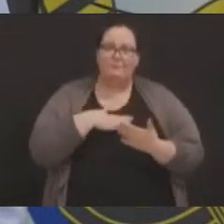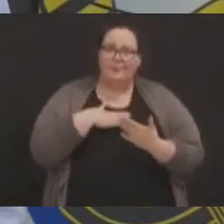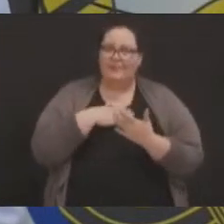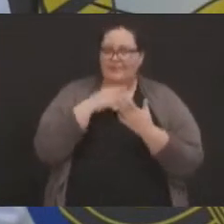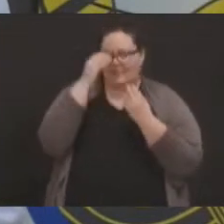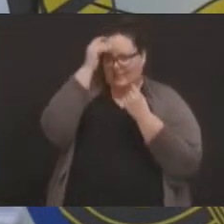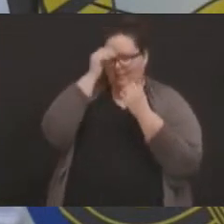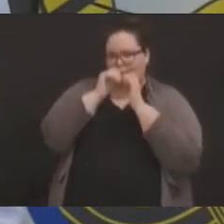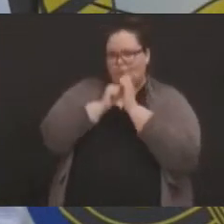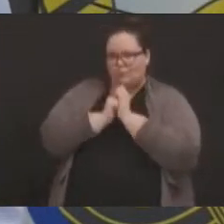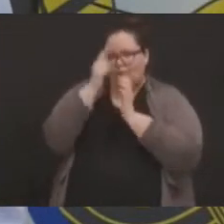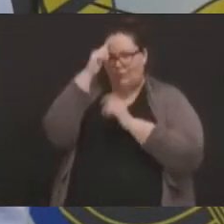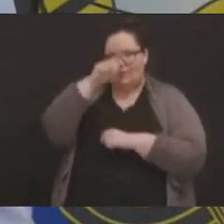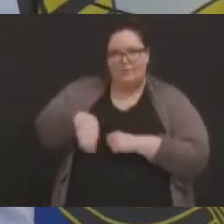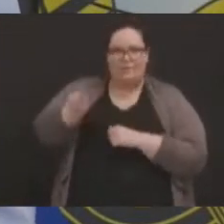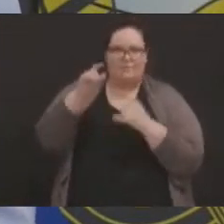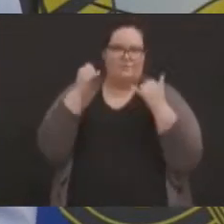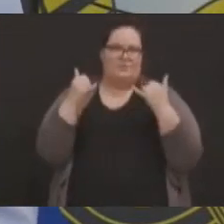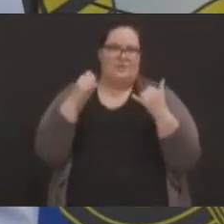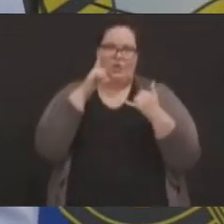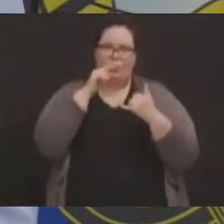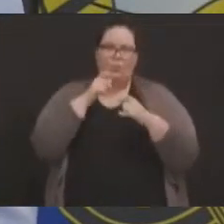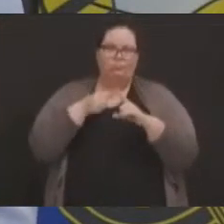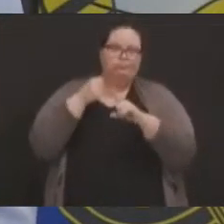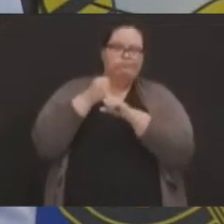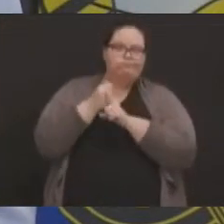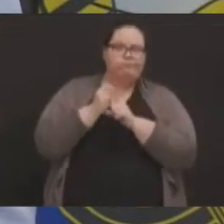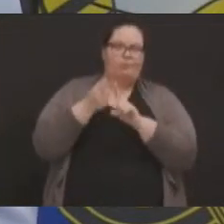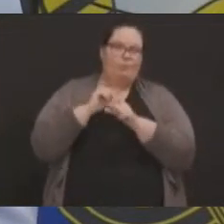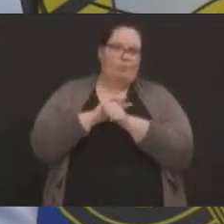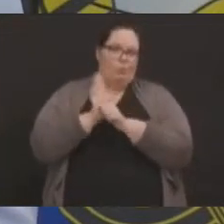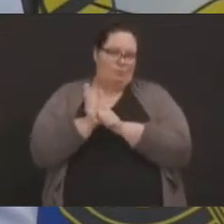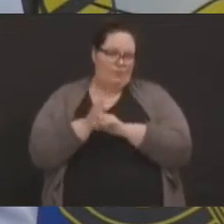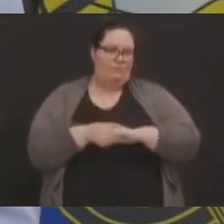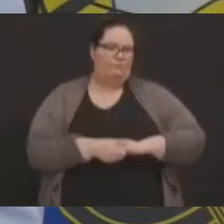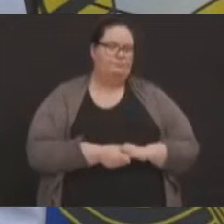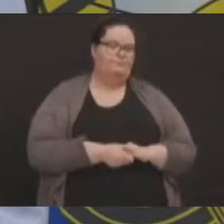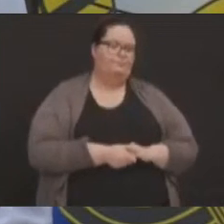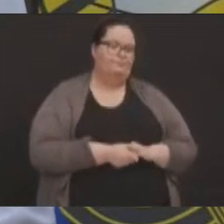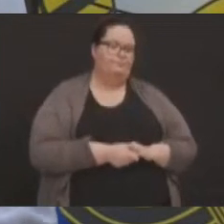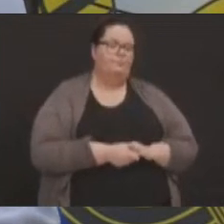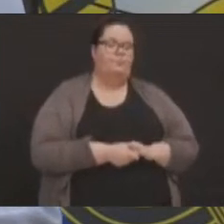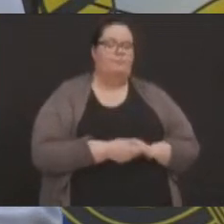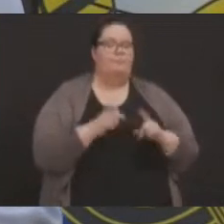alarming. But in most cases, there is no mystery in how it has spread.